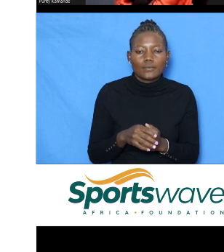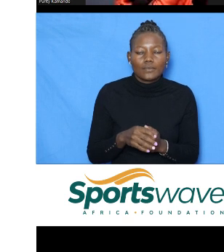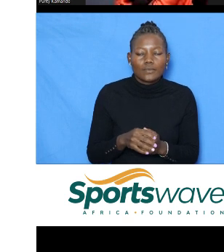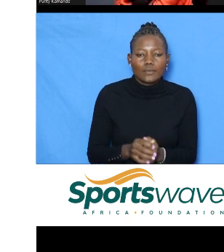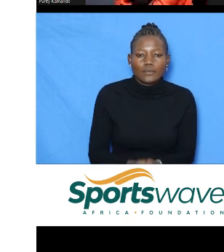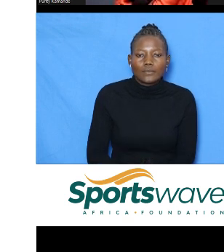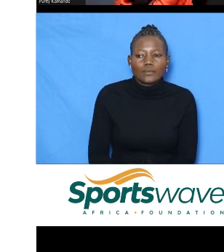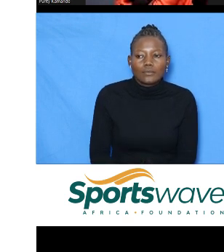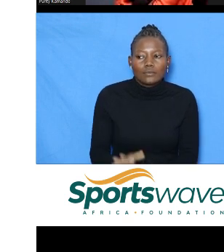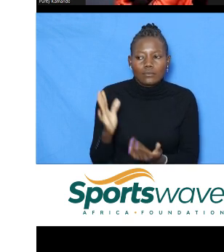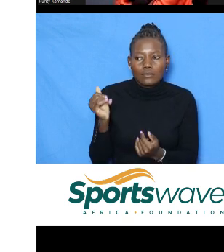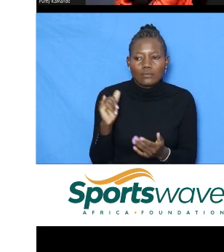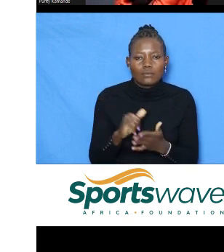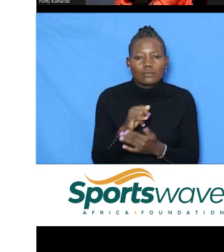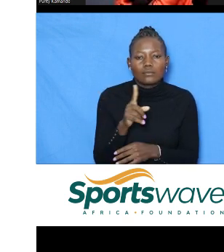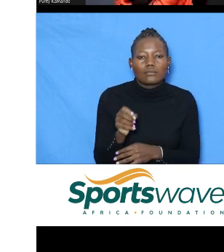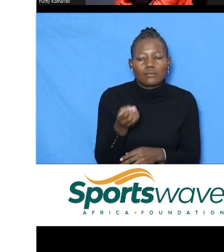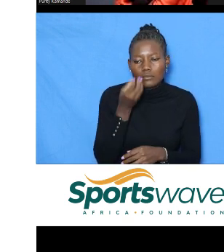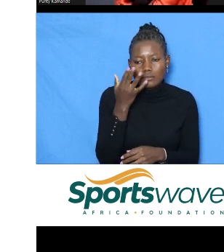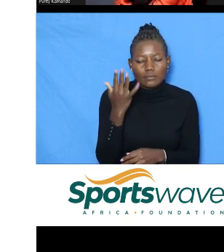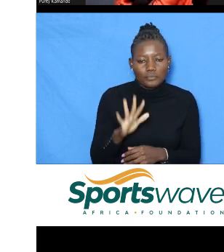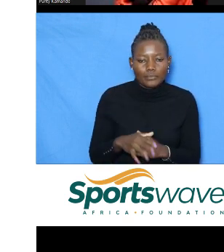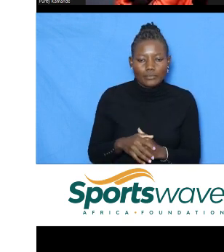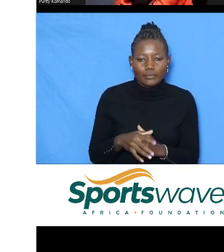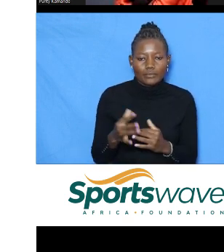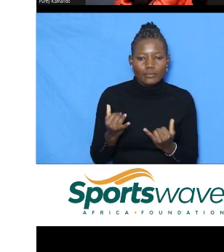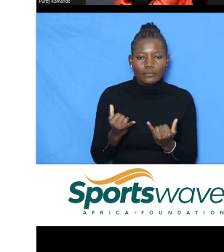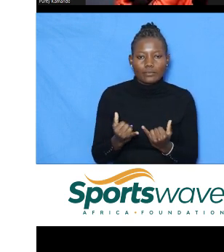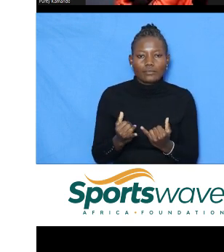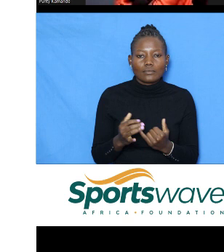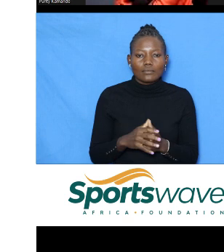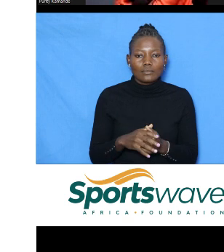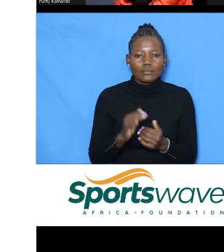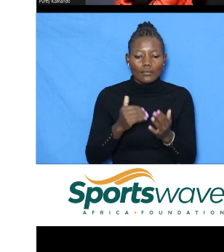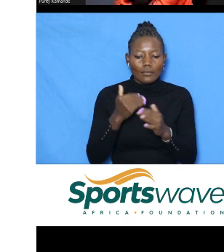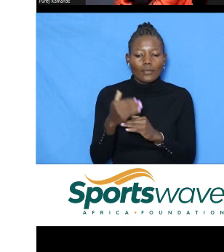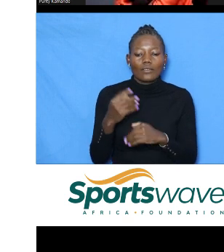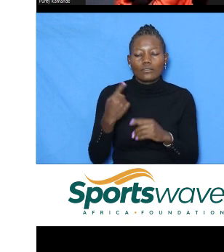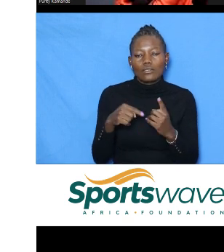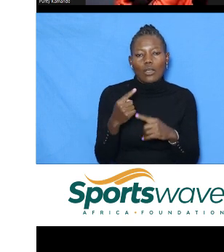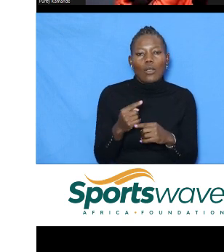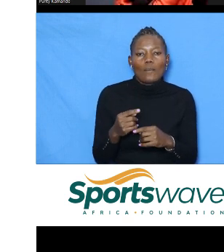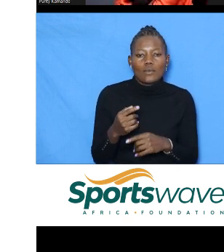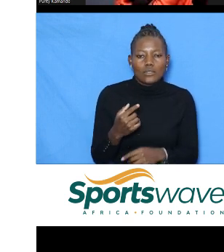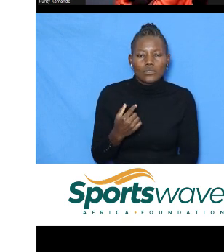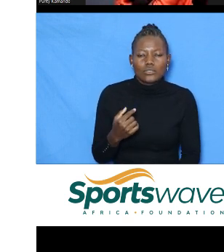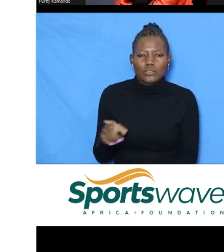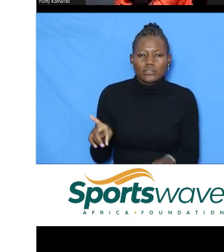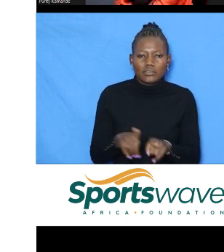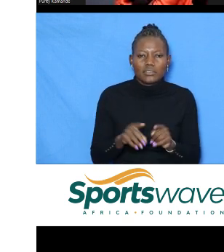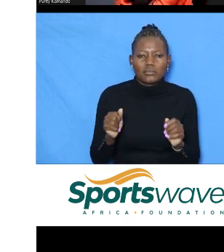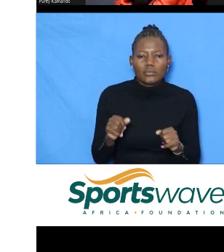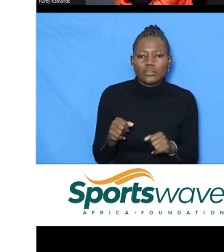meal. I hope that question is answered. So for the post game, you could do a protein shake. You could also